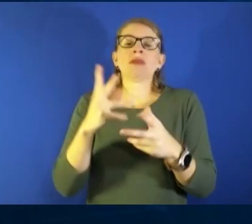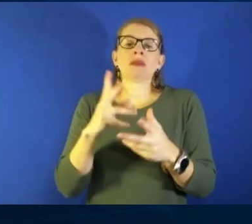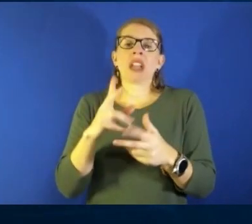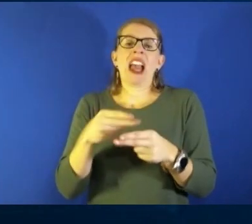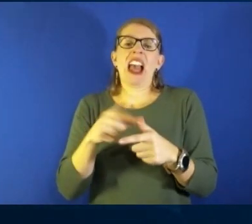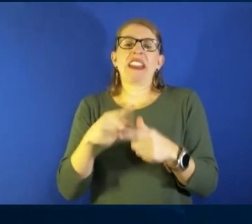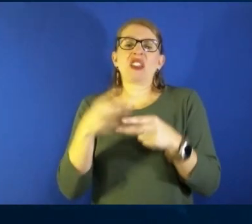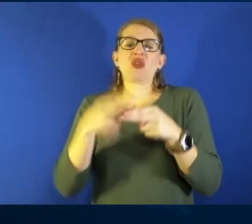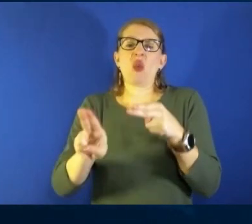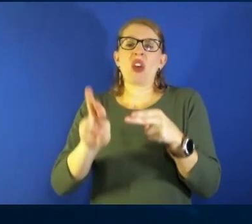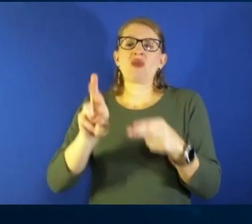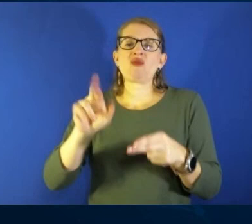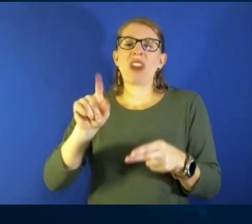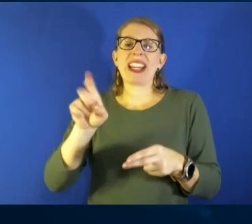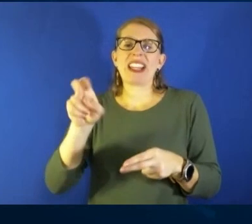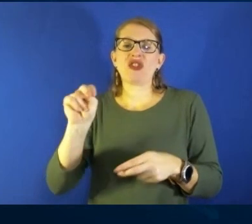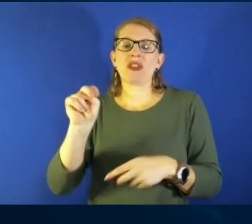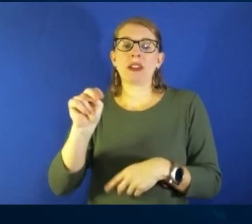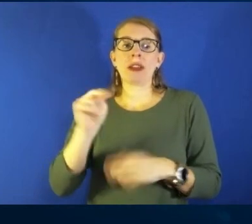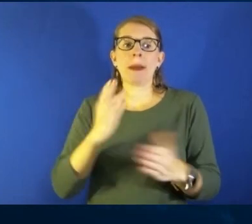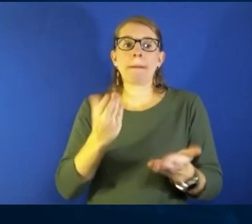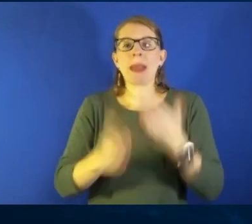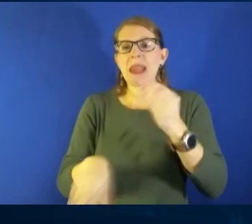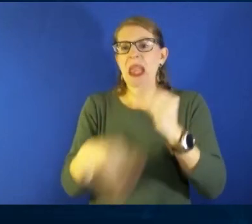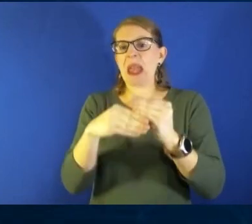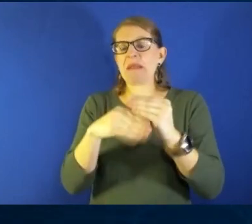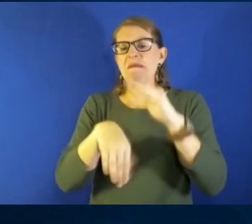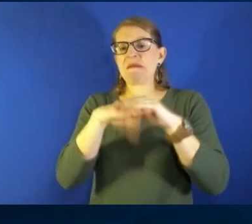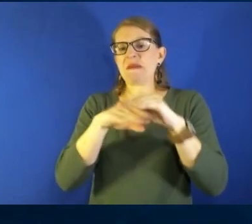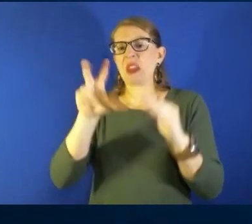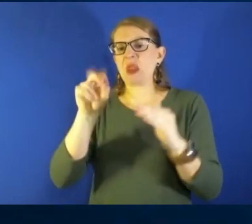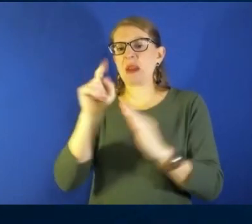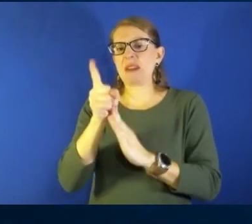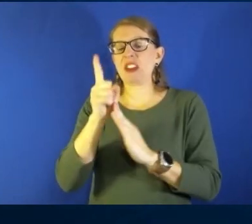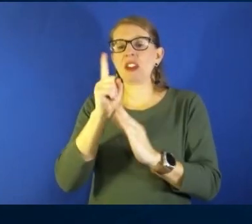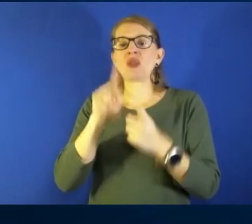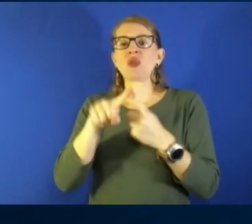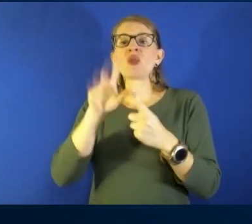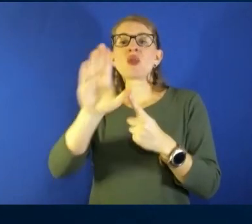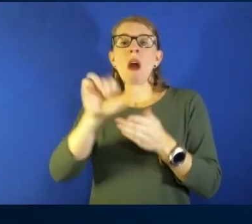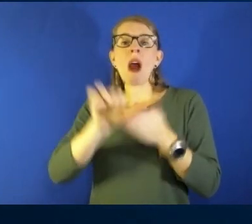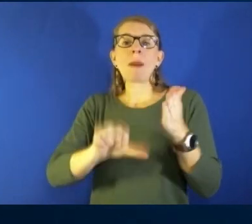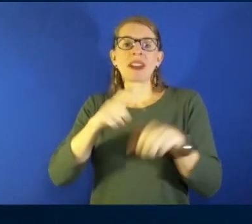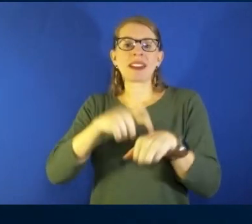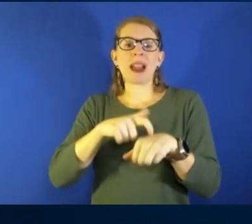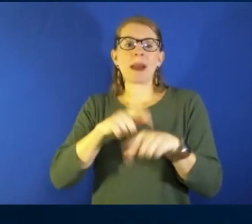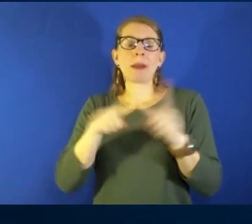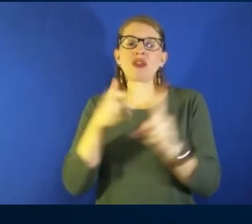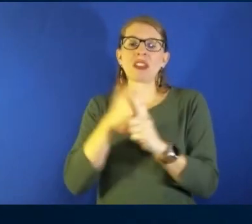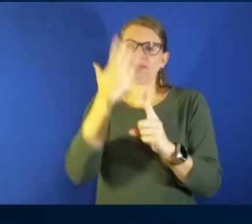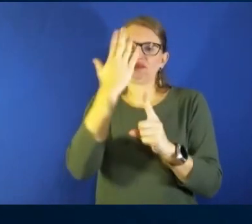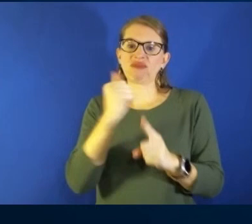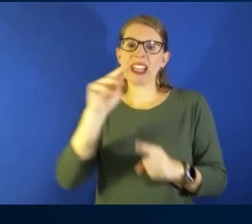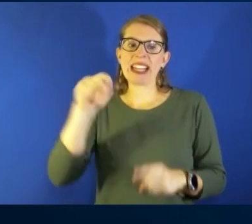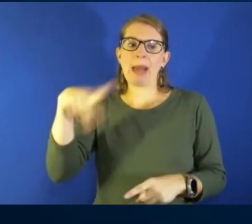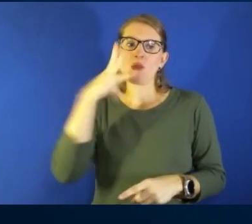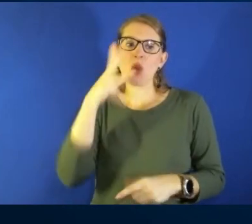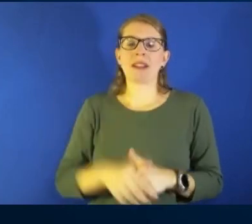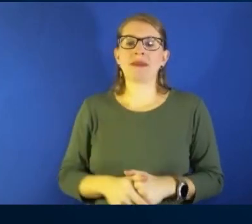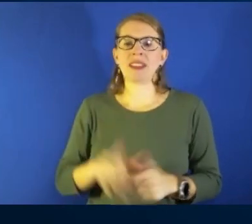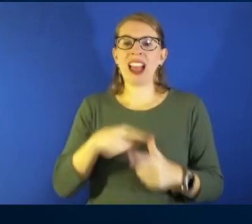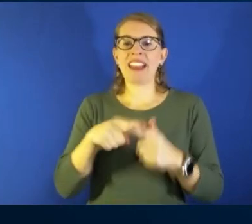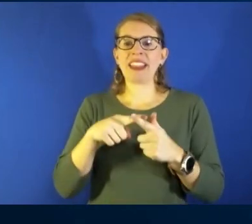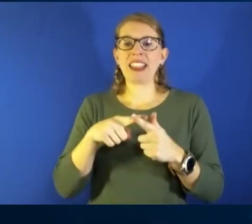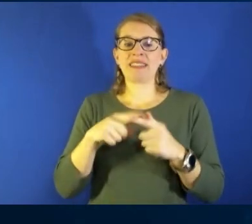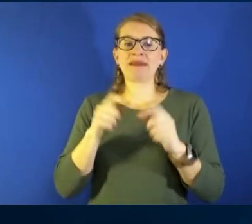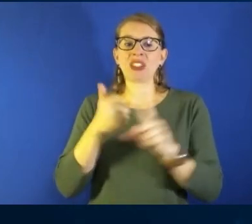add about maybe up to another 30 minutes to your operating time, but you'll be taking a nice nap. So and you'll be able to go home as soon as it's